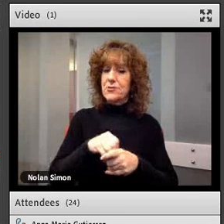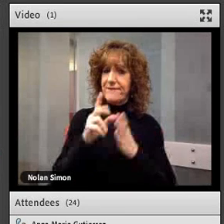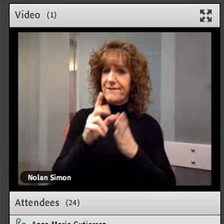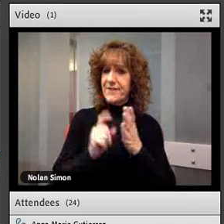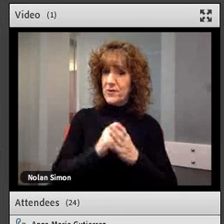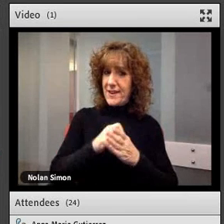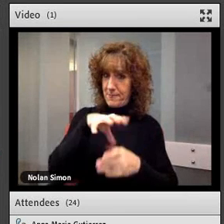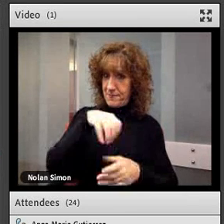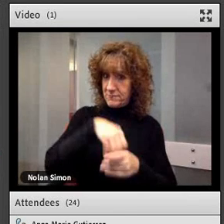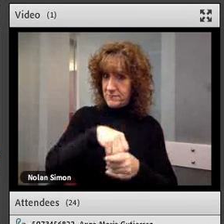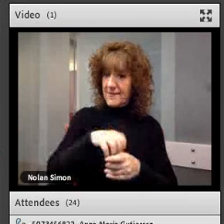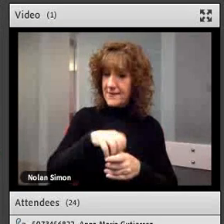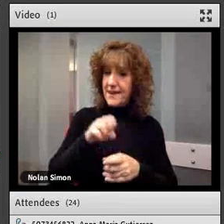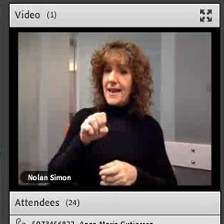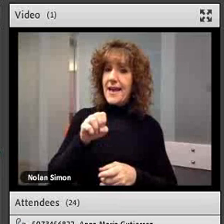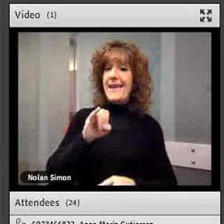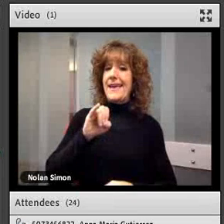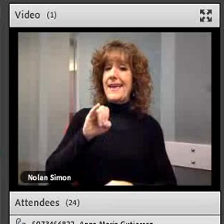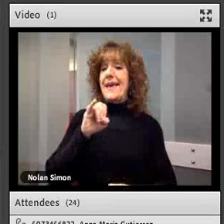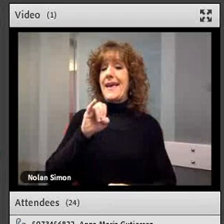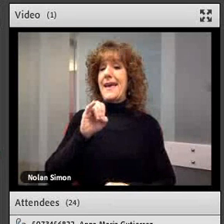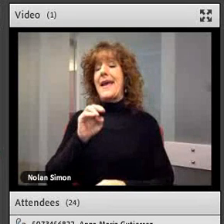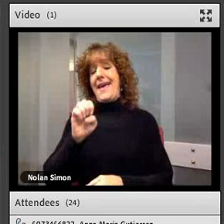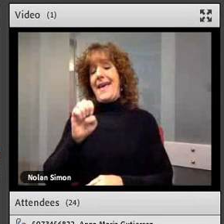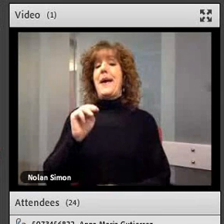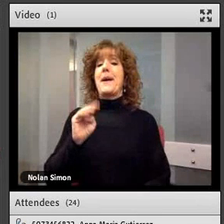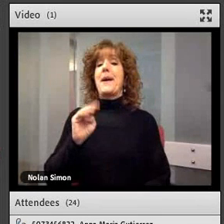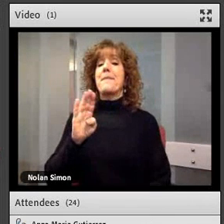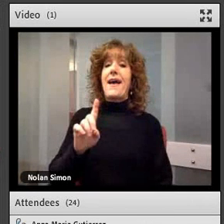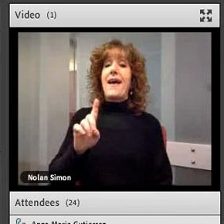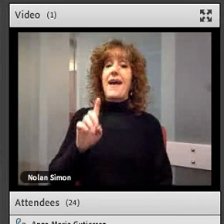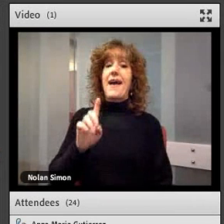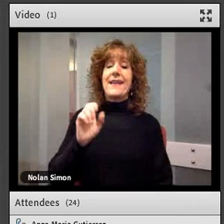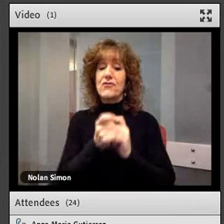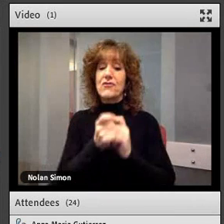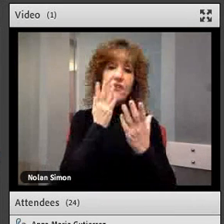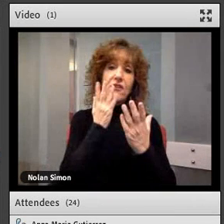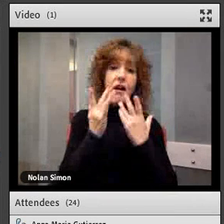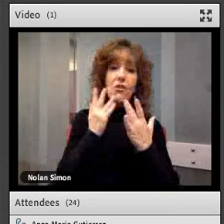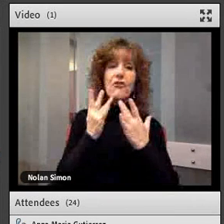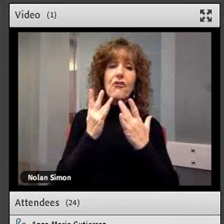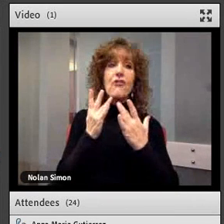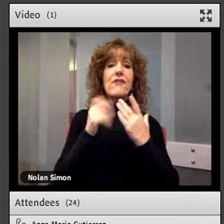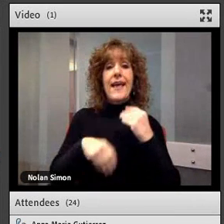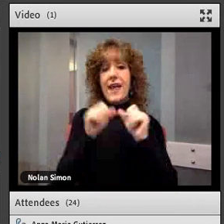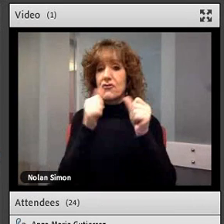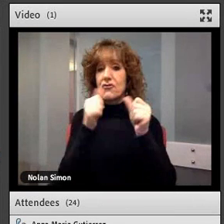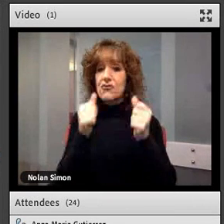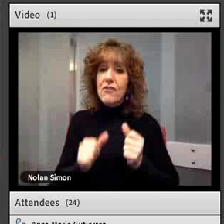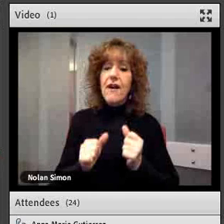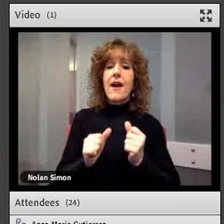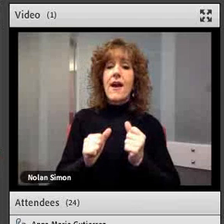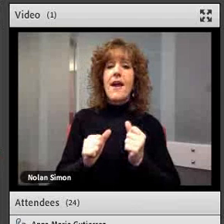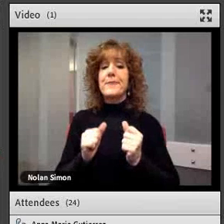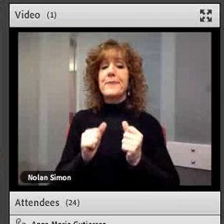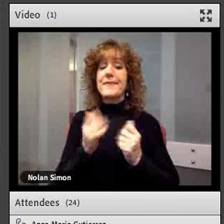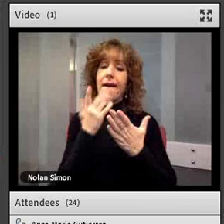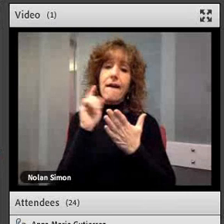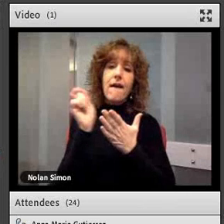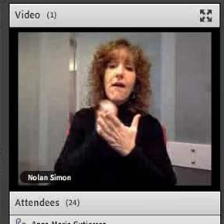in here. You can recolor here. You can add in, shapes and color